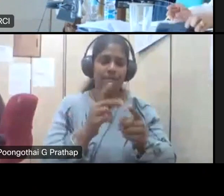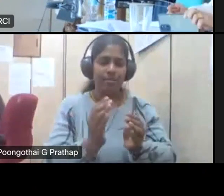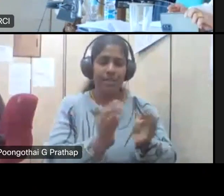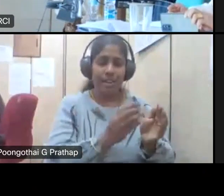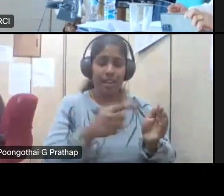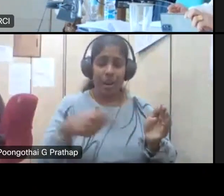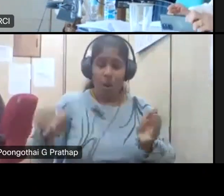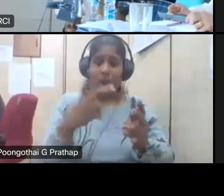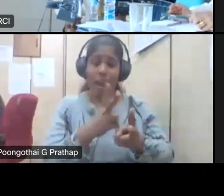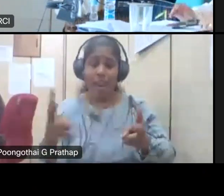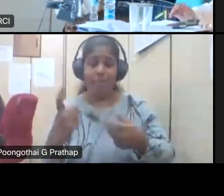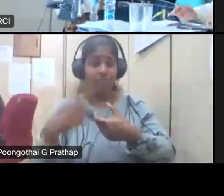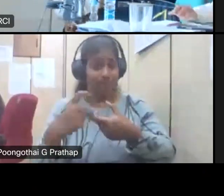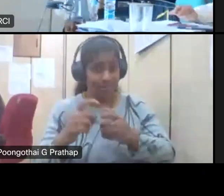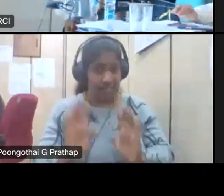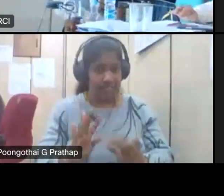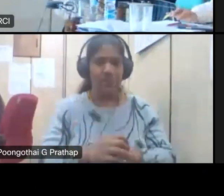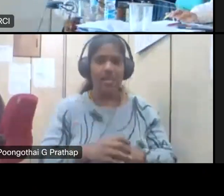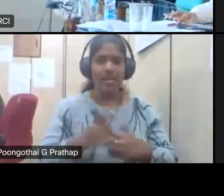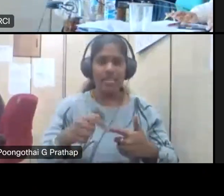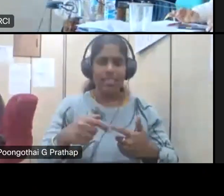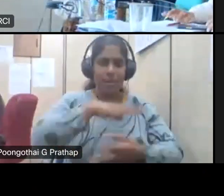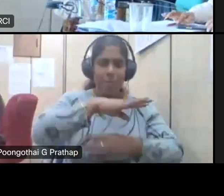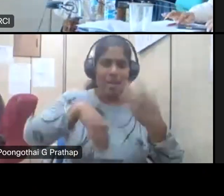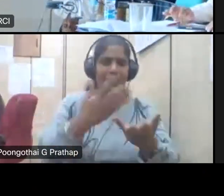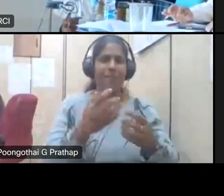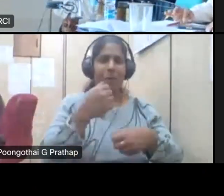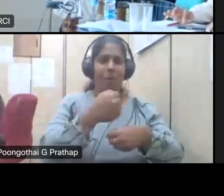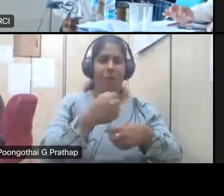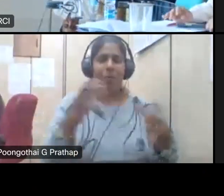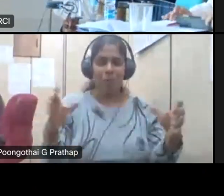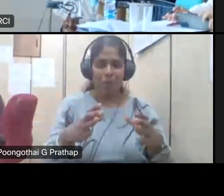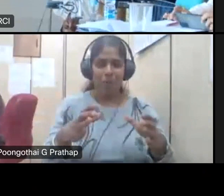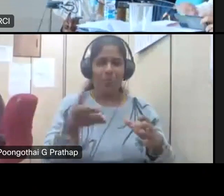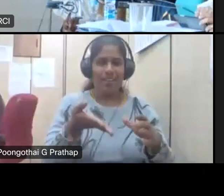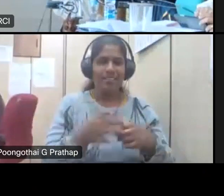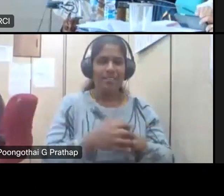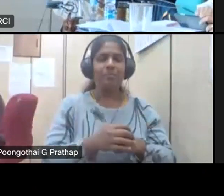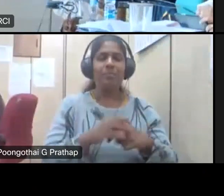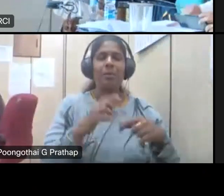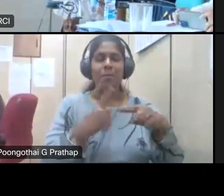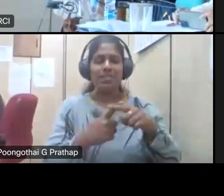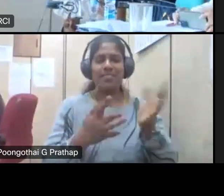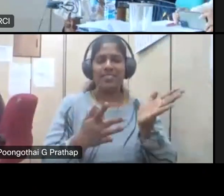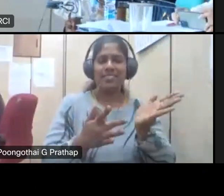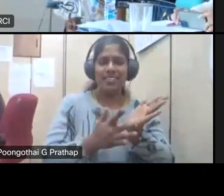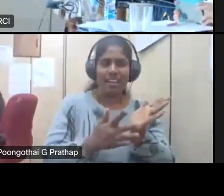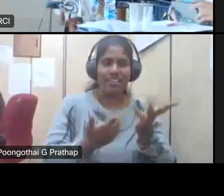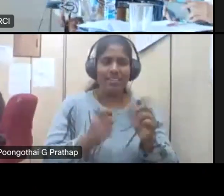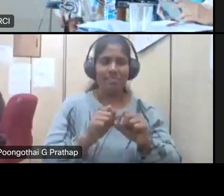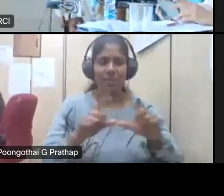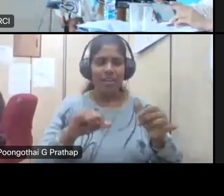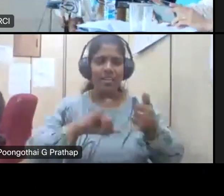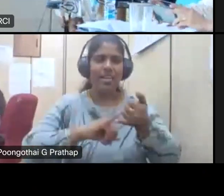rehabilitation professionals. So it's quite a mixed group. Also, we are trying to use technology like Slido for the first